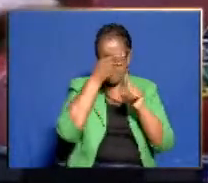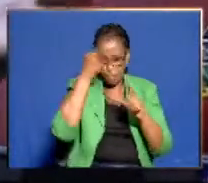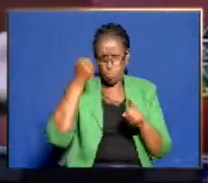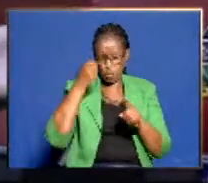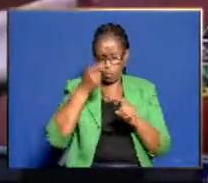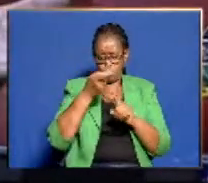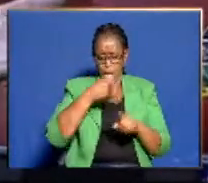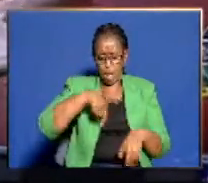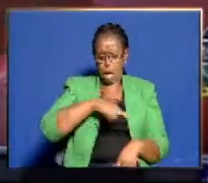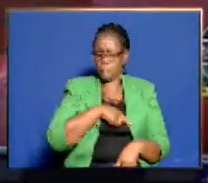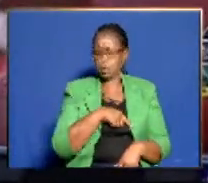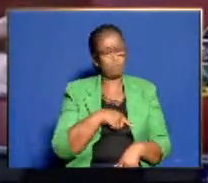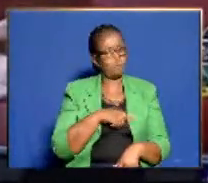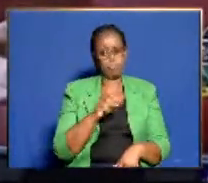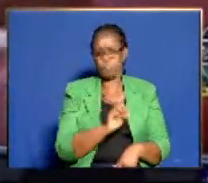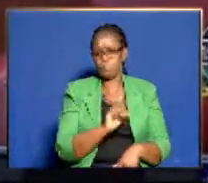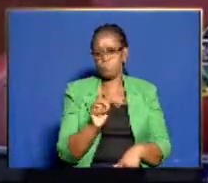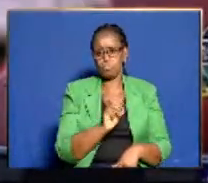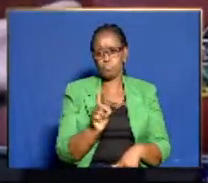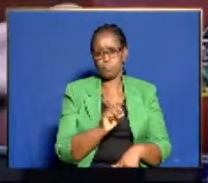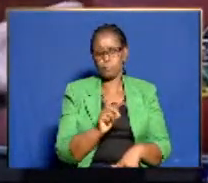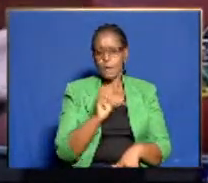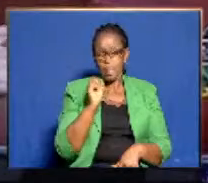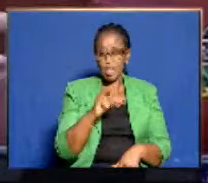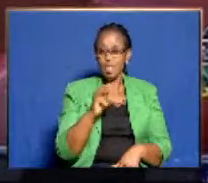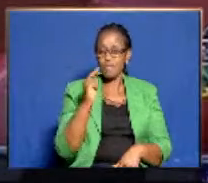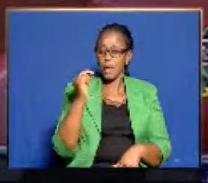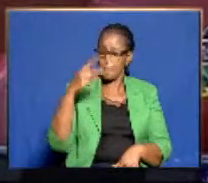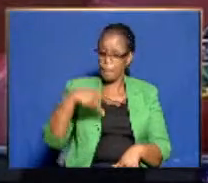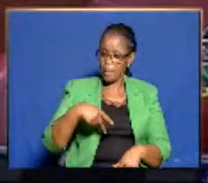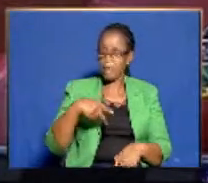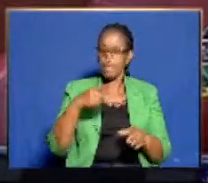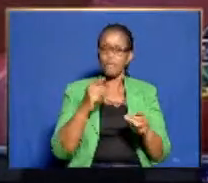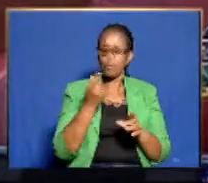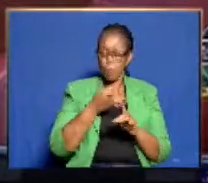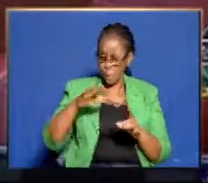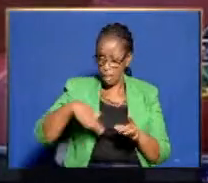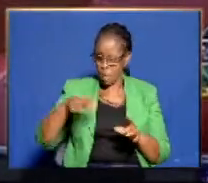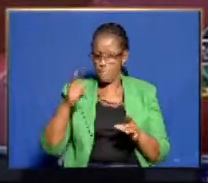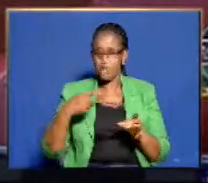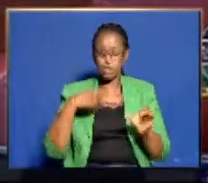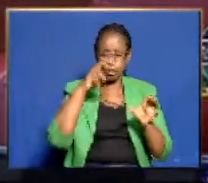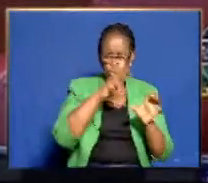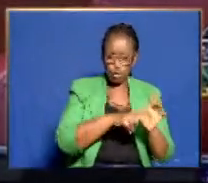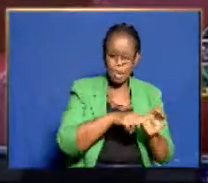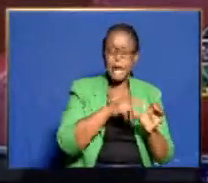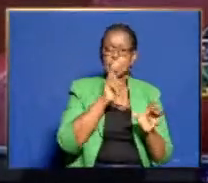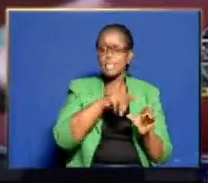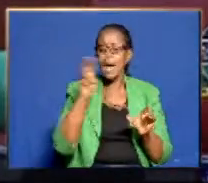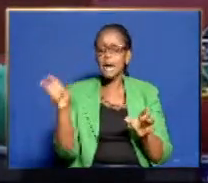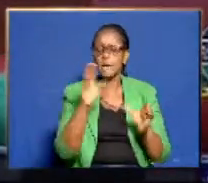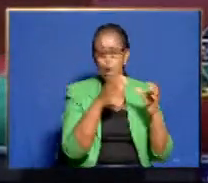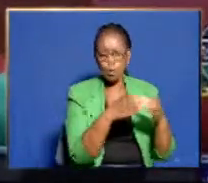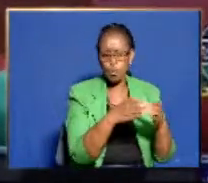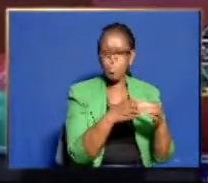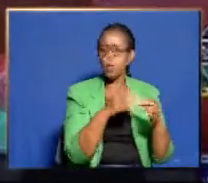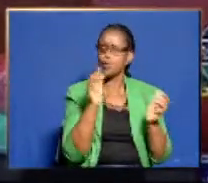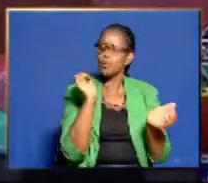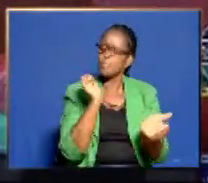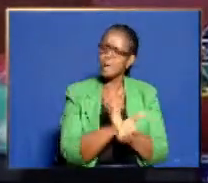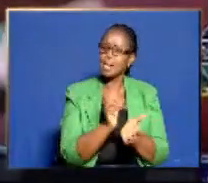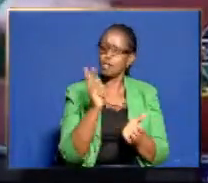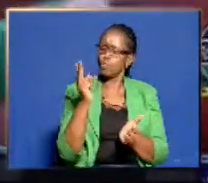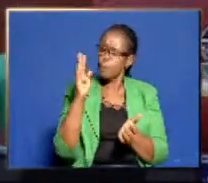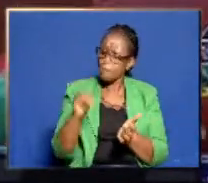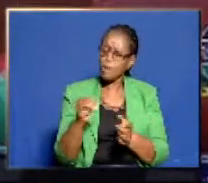If MPs from that region have joined Tanga, please don't punish the 2 million voters from that